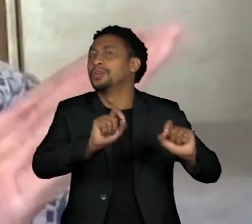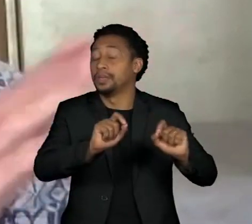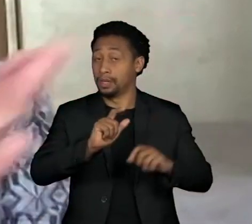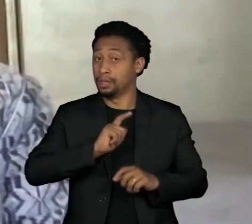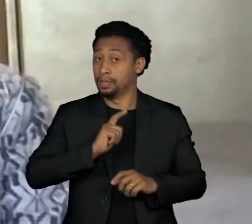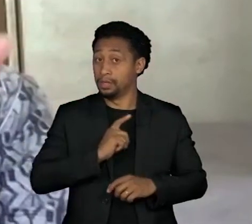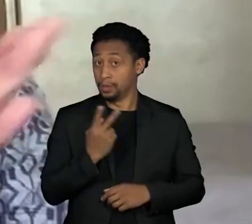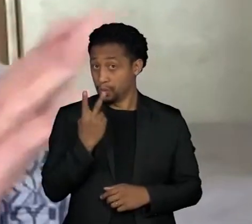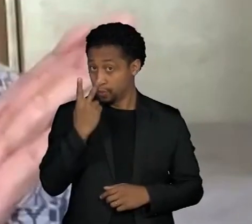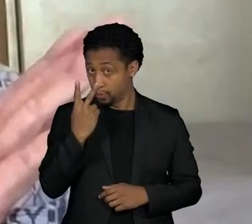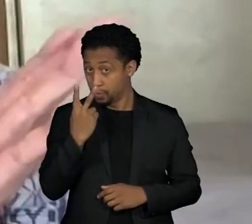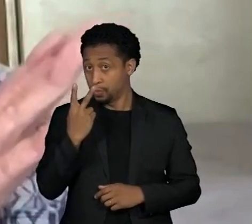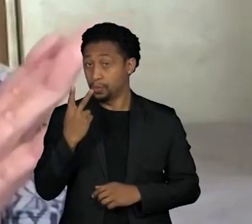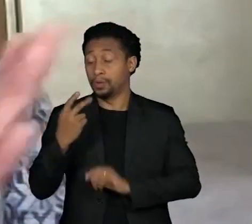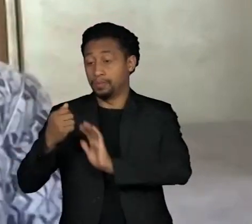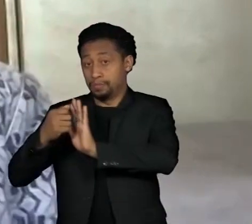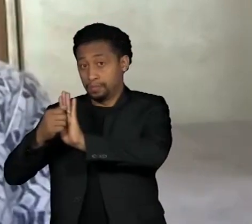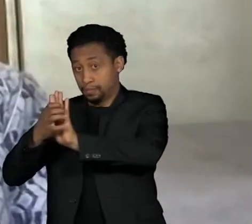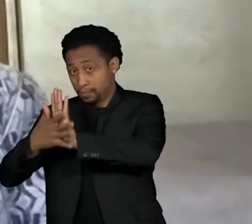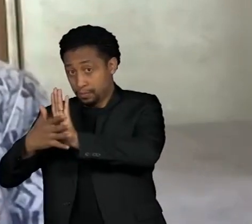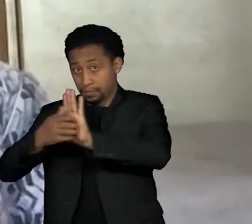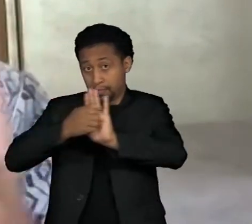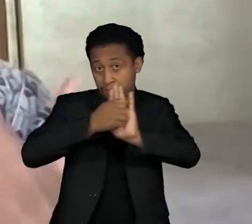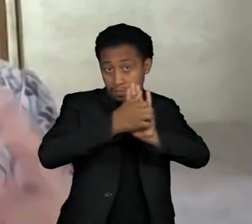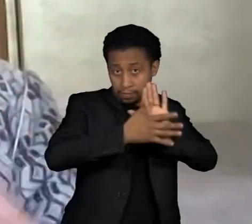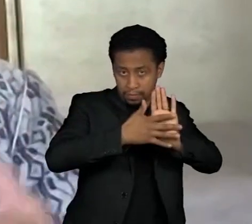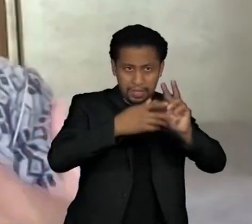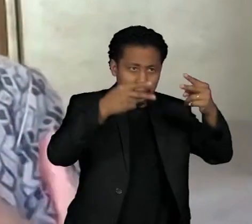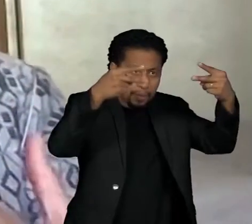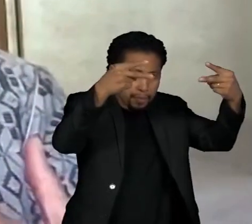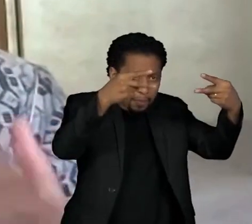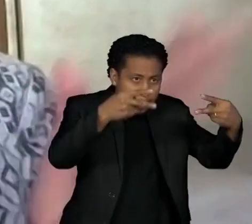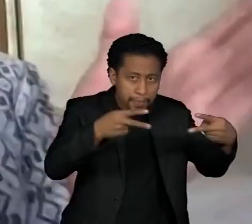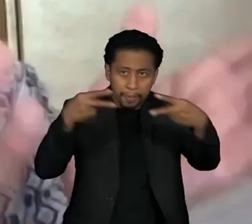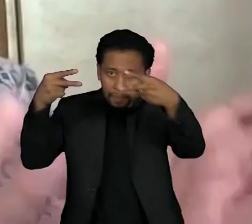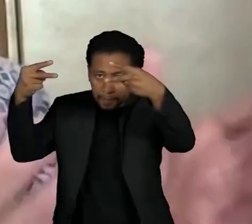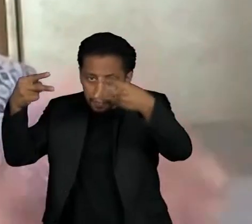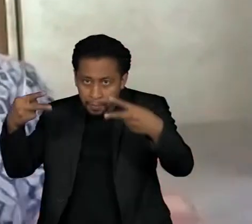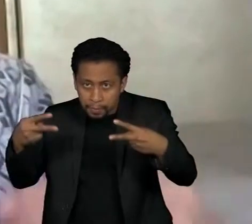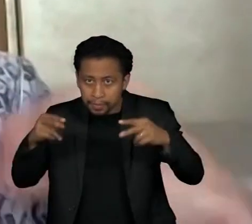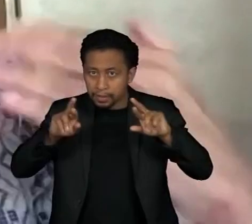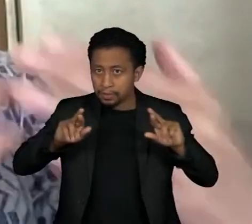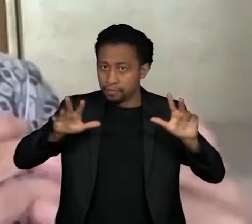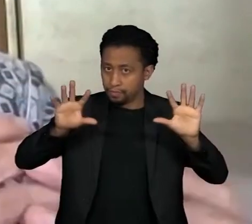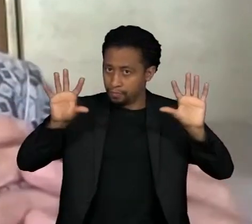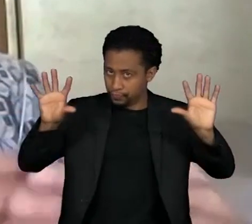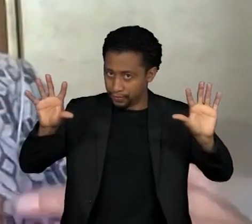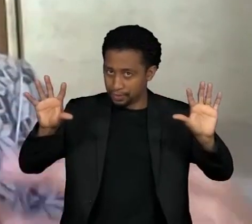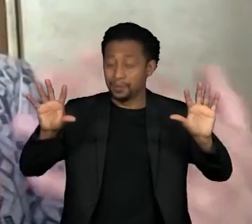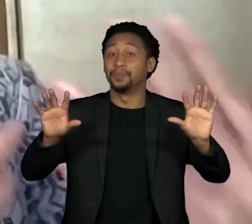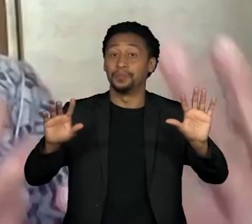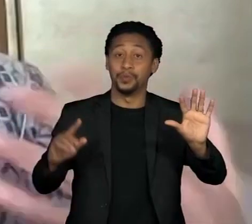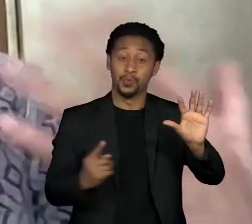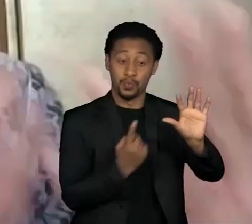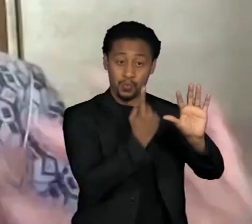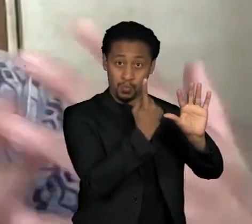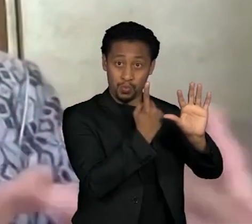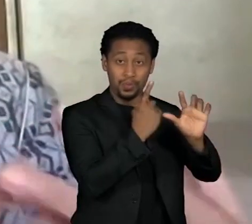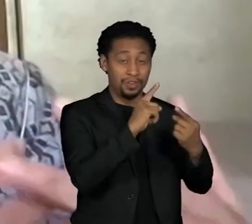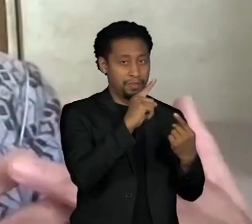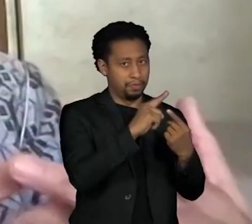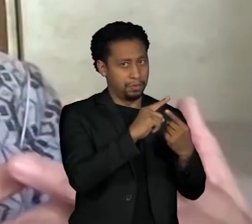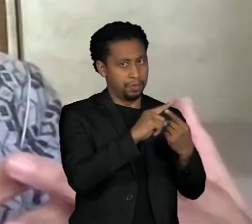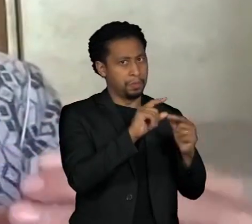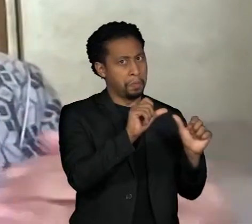different codes, right, that it has pushed out to the world. The one that is far better for its